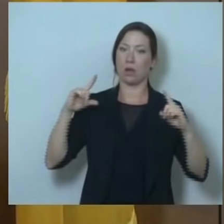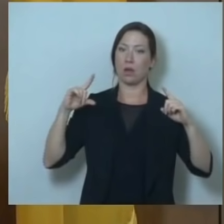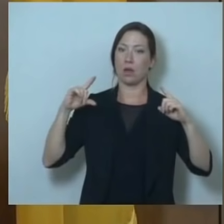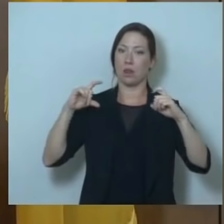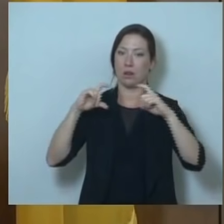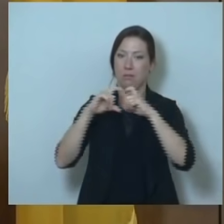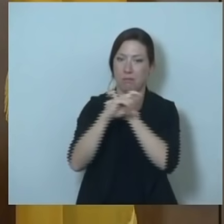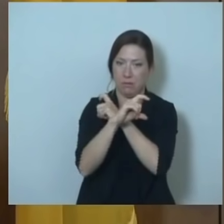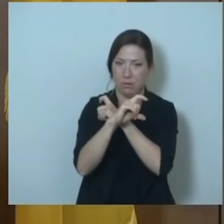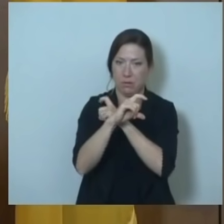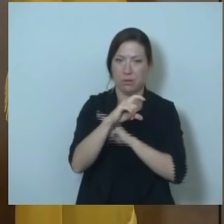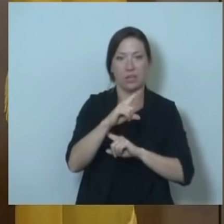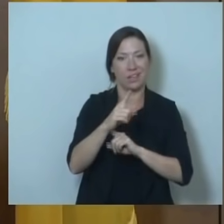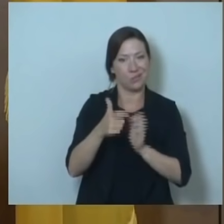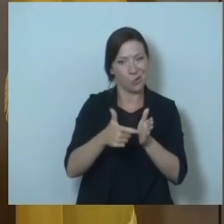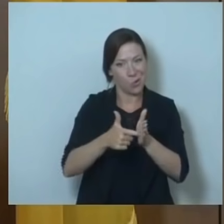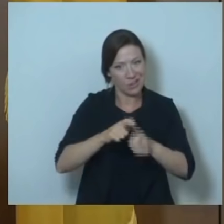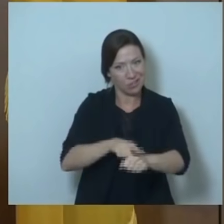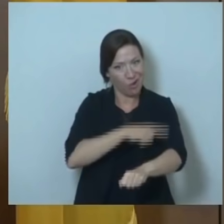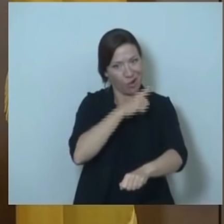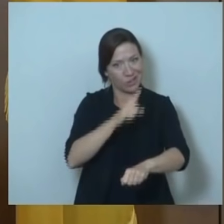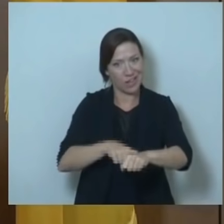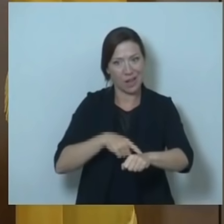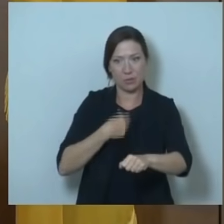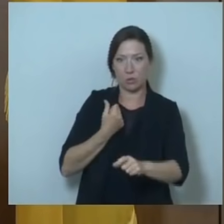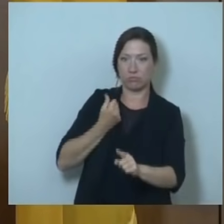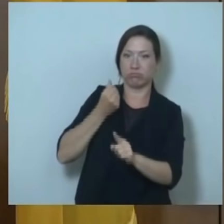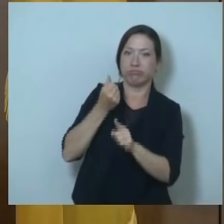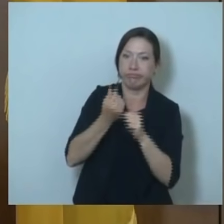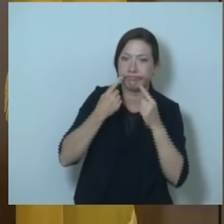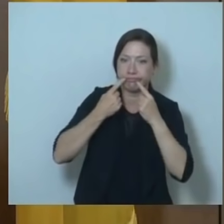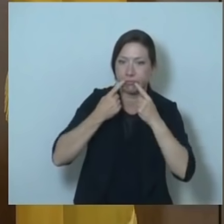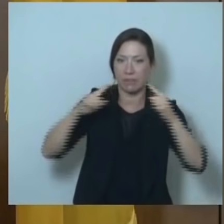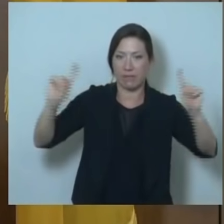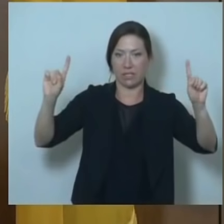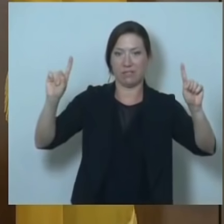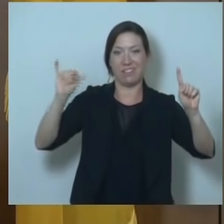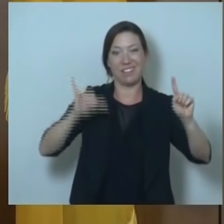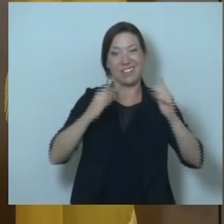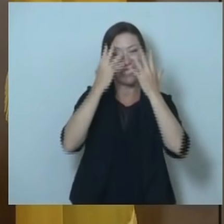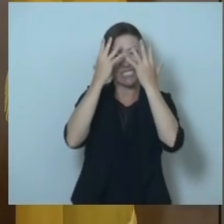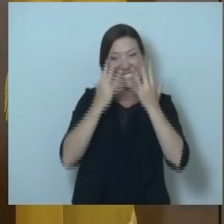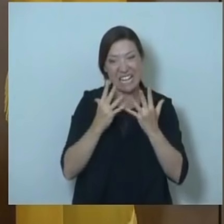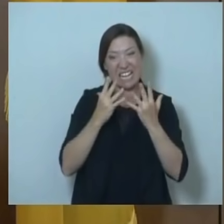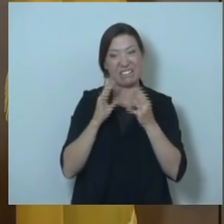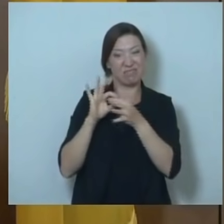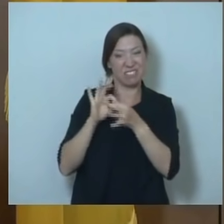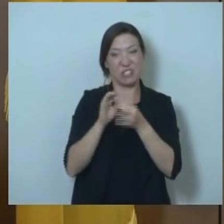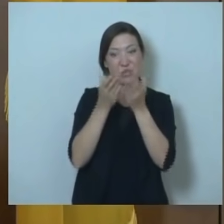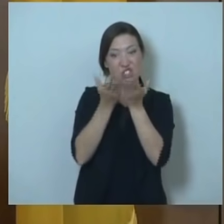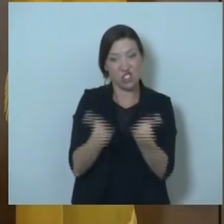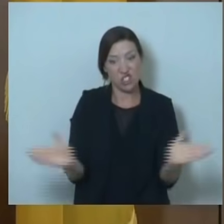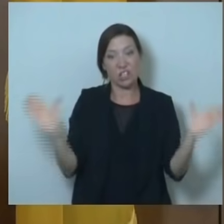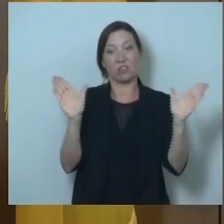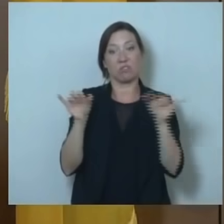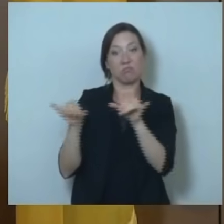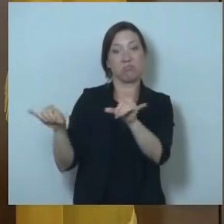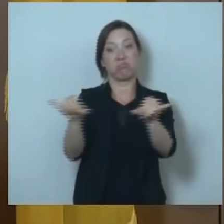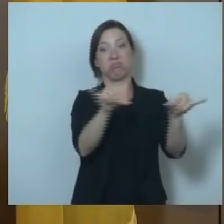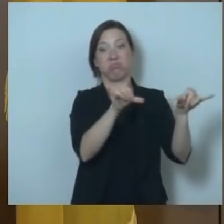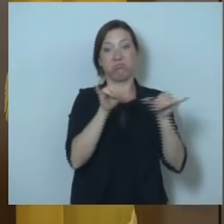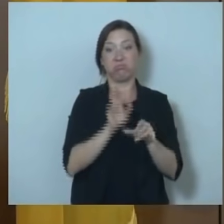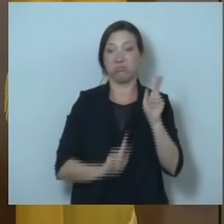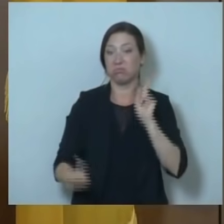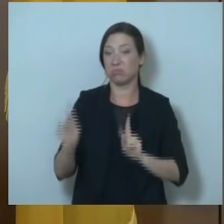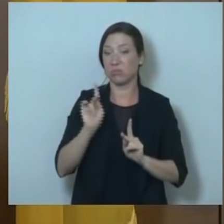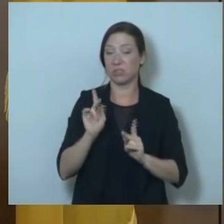effective. And that's a sad thing, I think, about general human behavior. So given those examples,